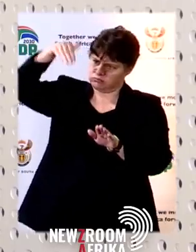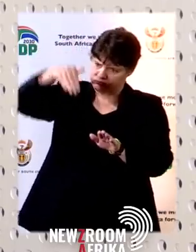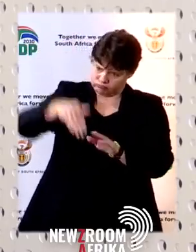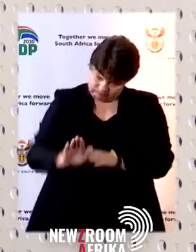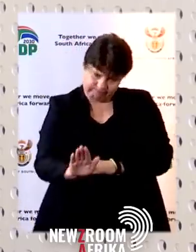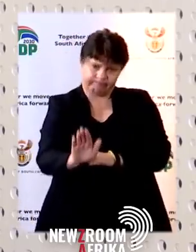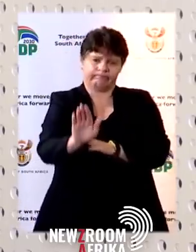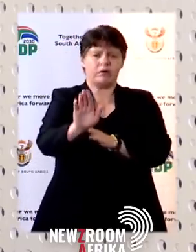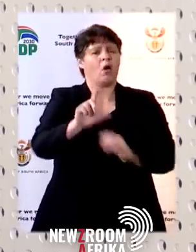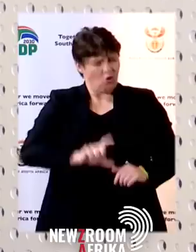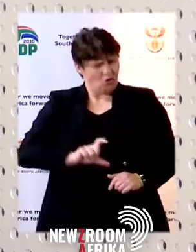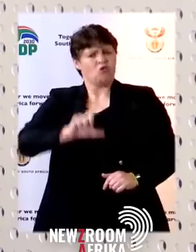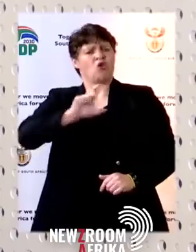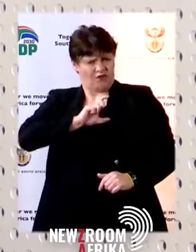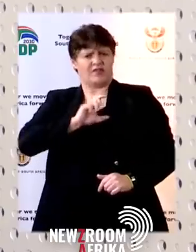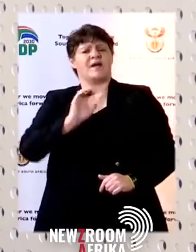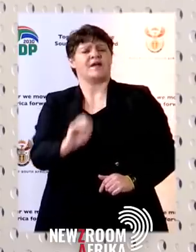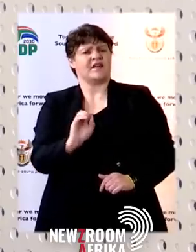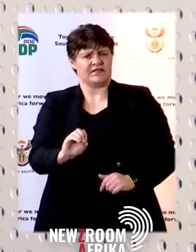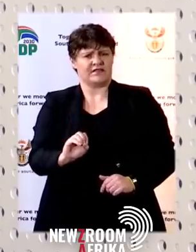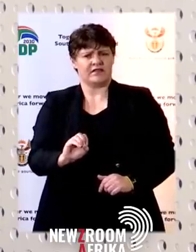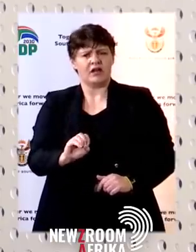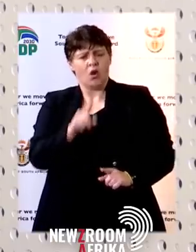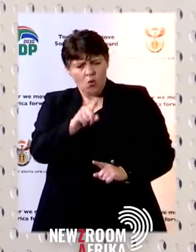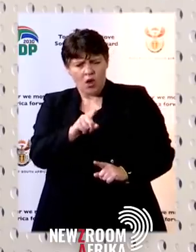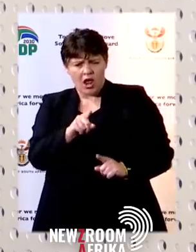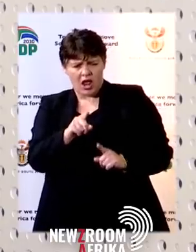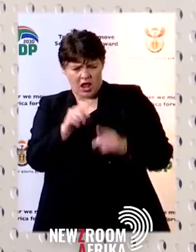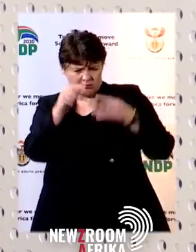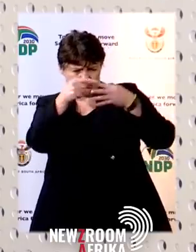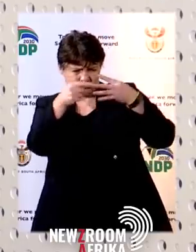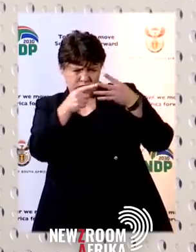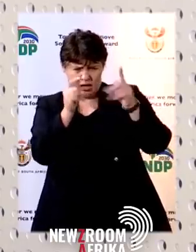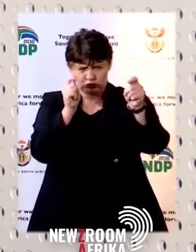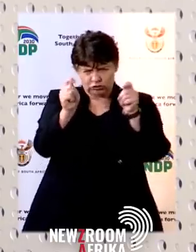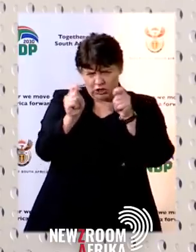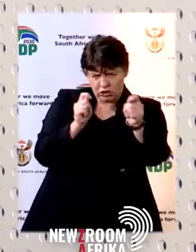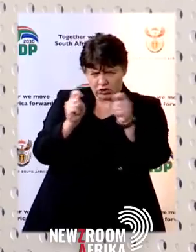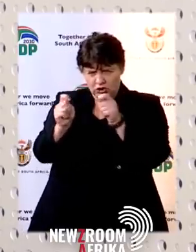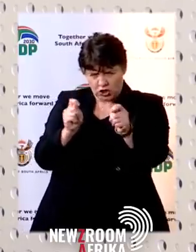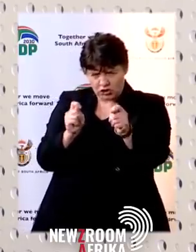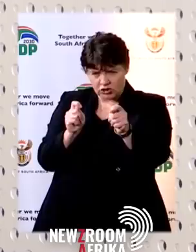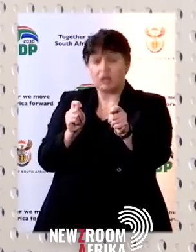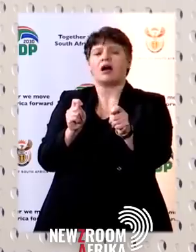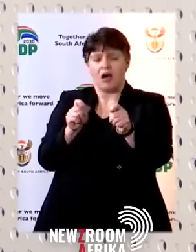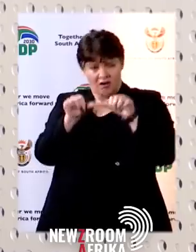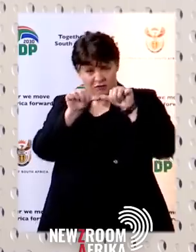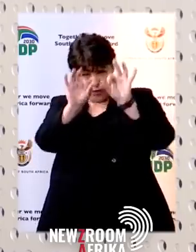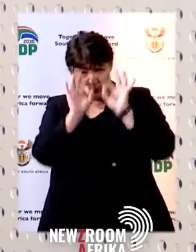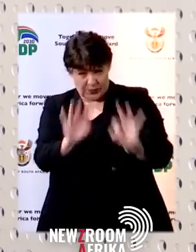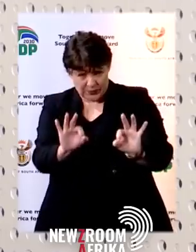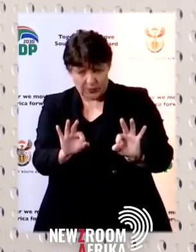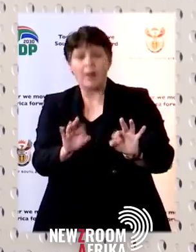confident that if we continue with our structural reforms, we'll be able to come back to a